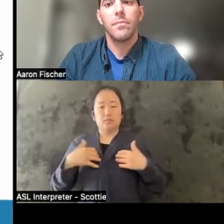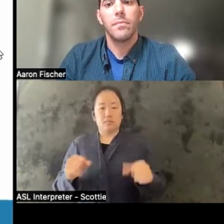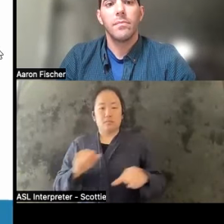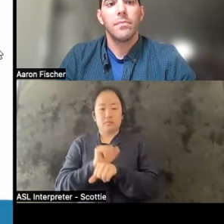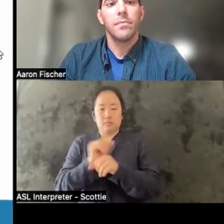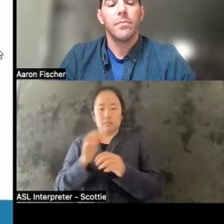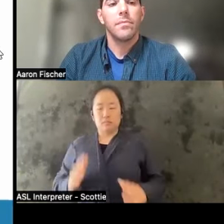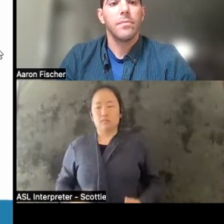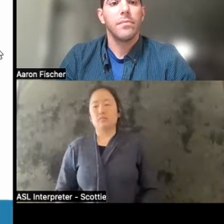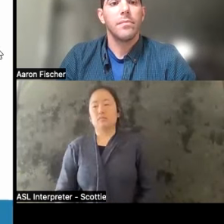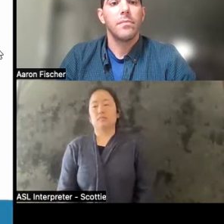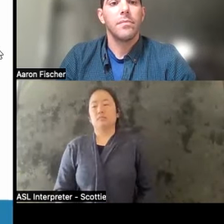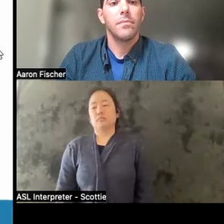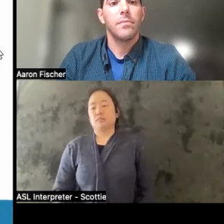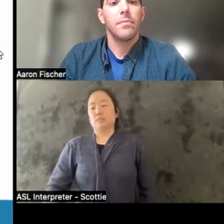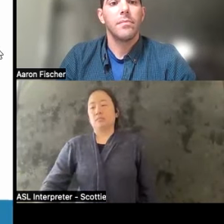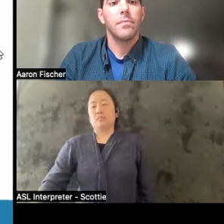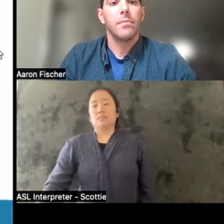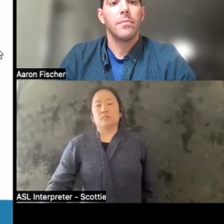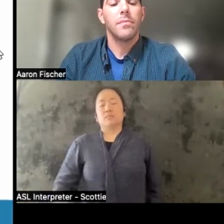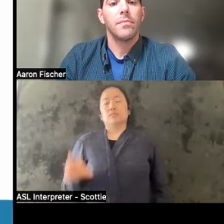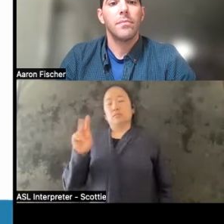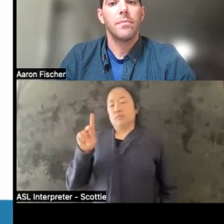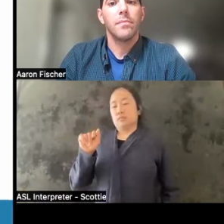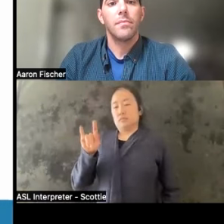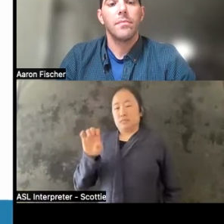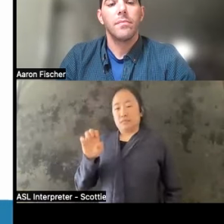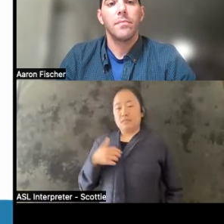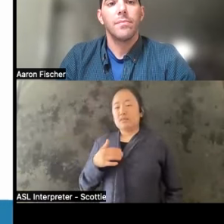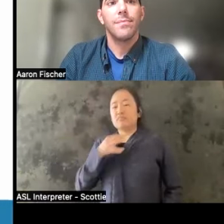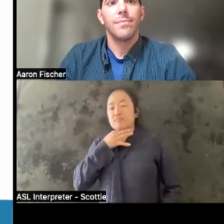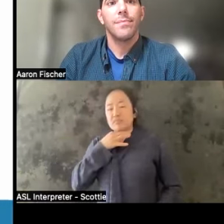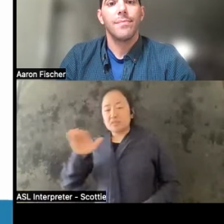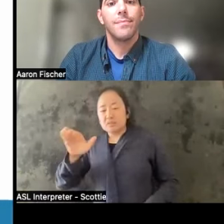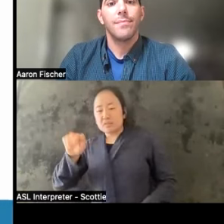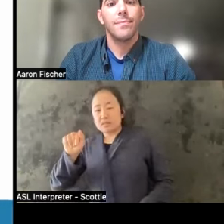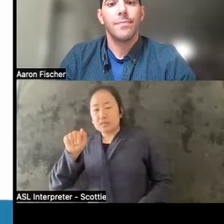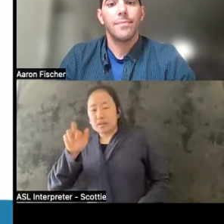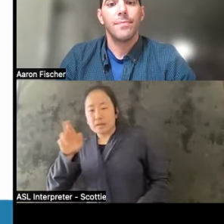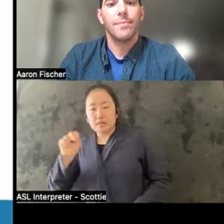Great. I'm curious, Aaron or Brian, recognizing that there may be,